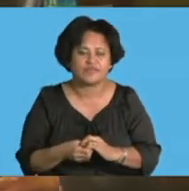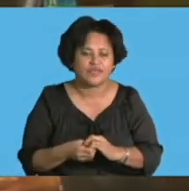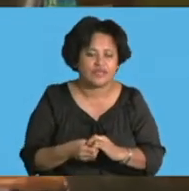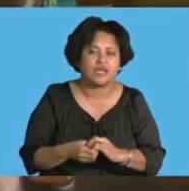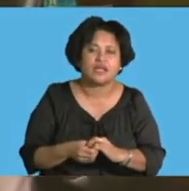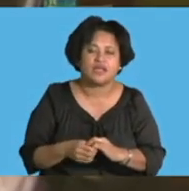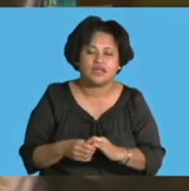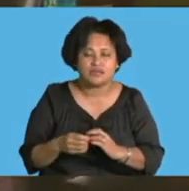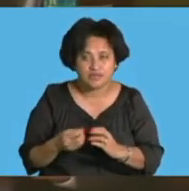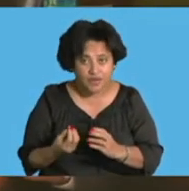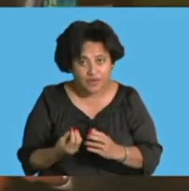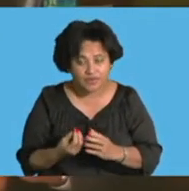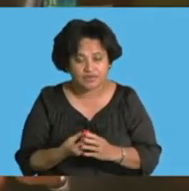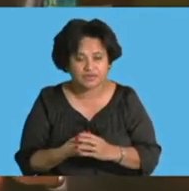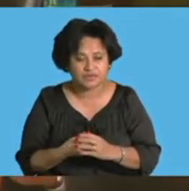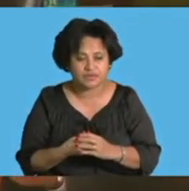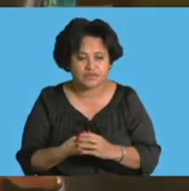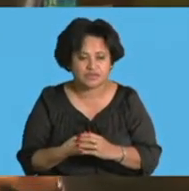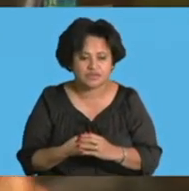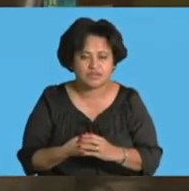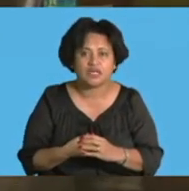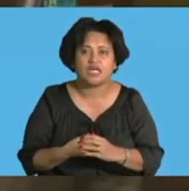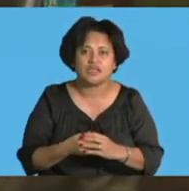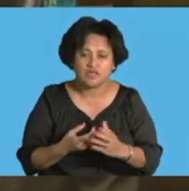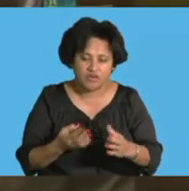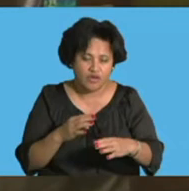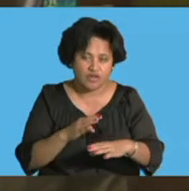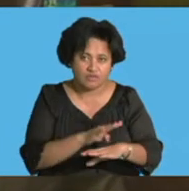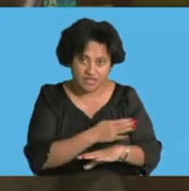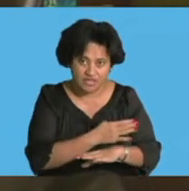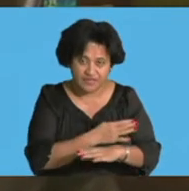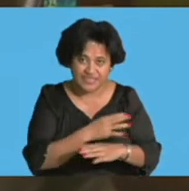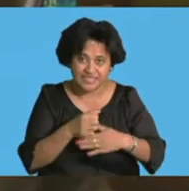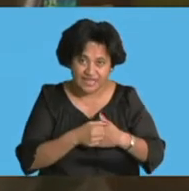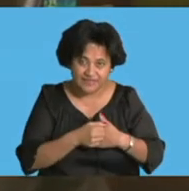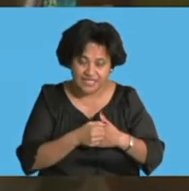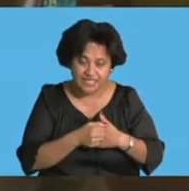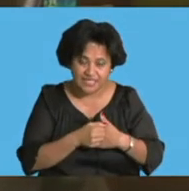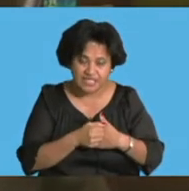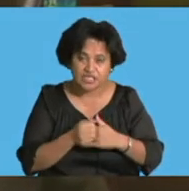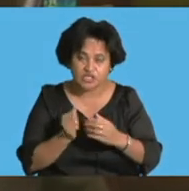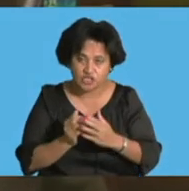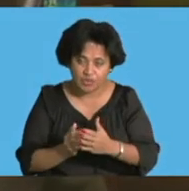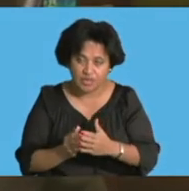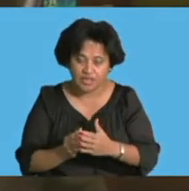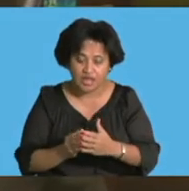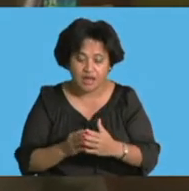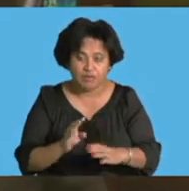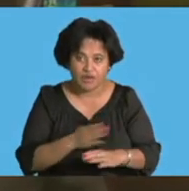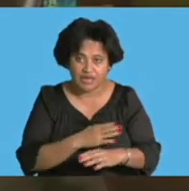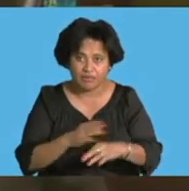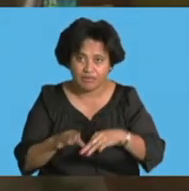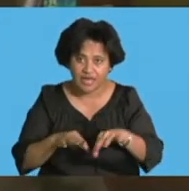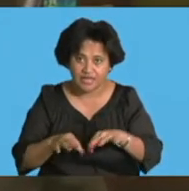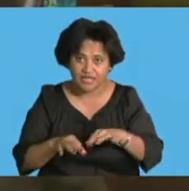in conclusion, in the area of maritime safety, shipping, maritime transport and planning, the Ministry has adopted strategies and